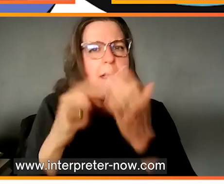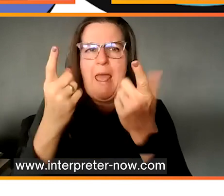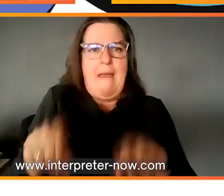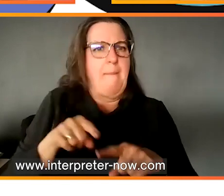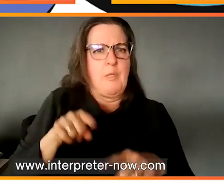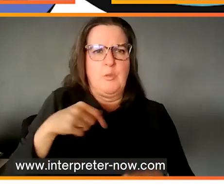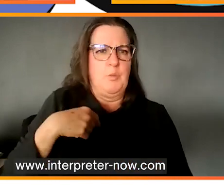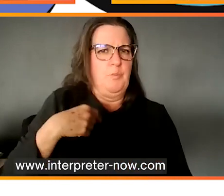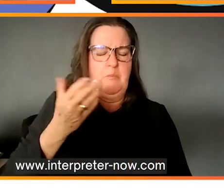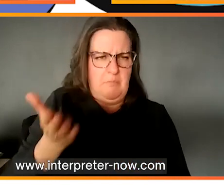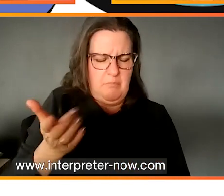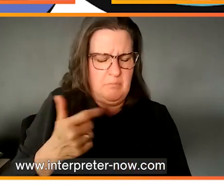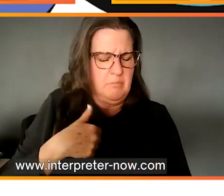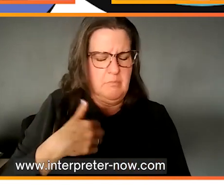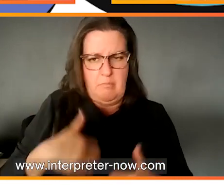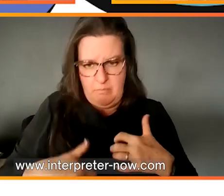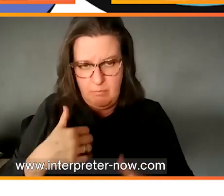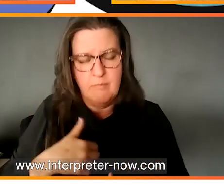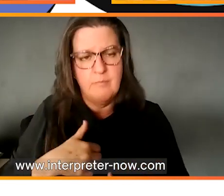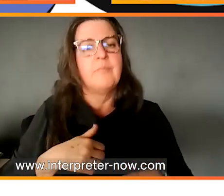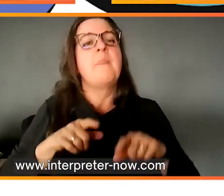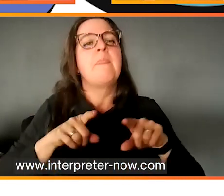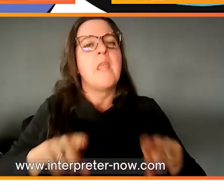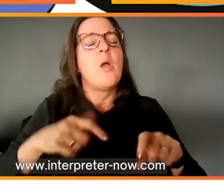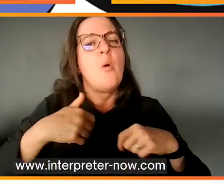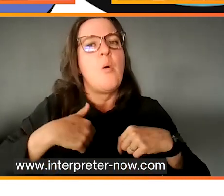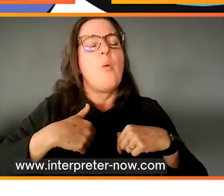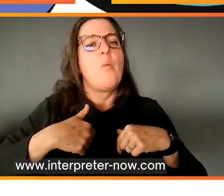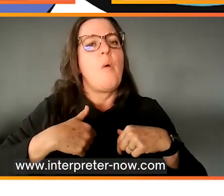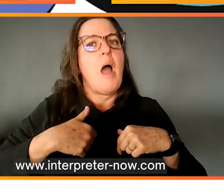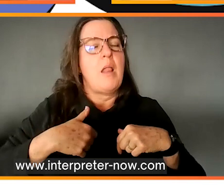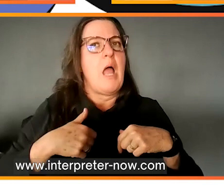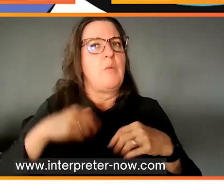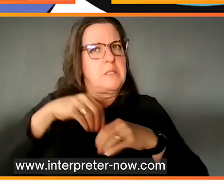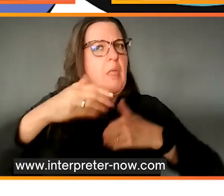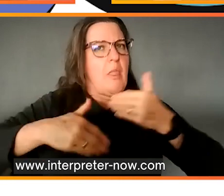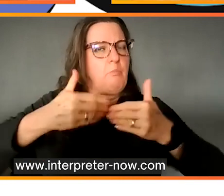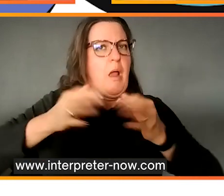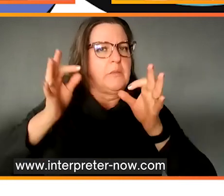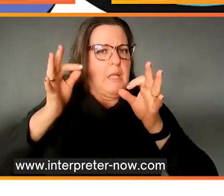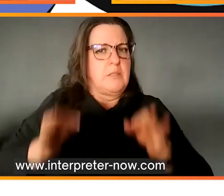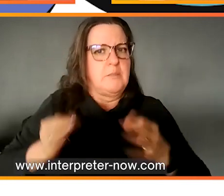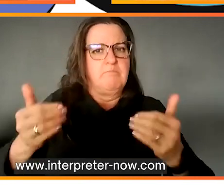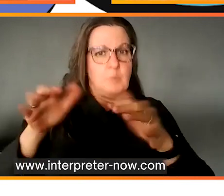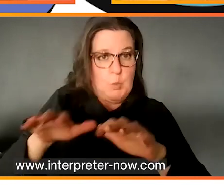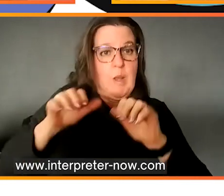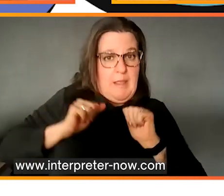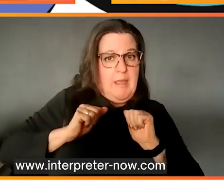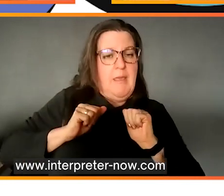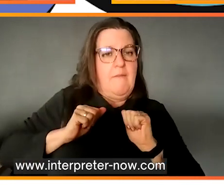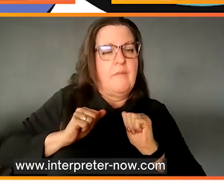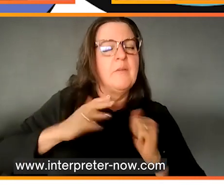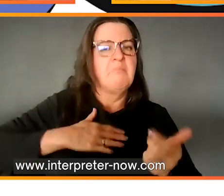bullying. Mm-hmm. And I just couldn't believe that there was this name to